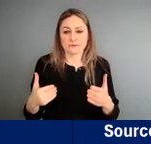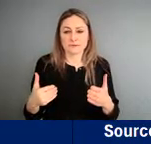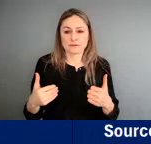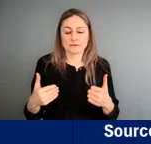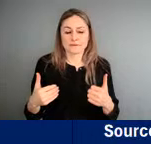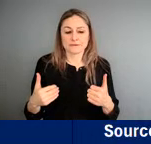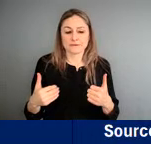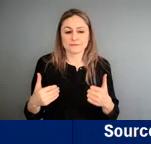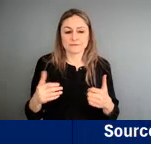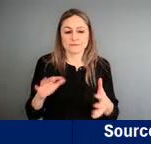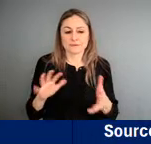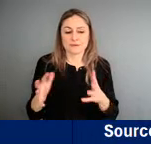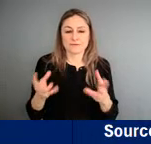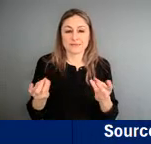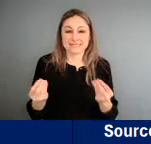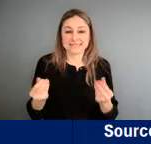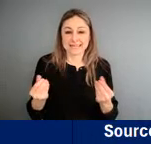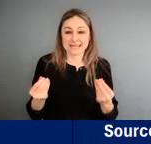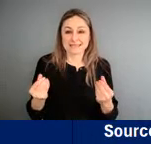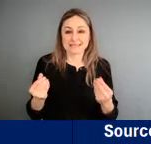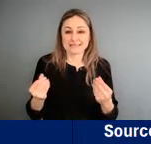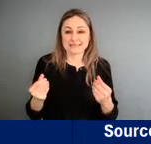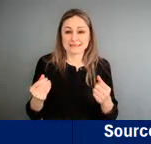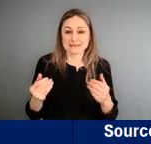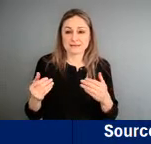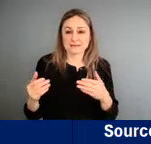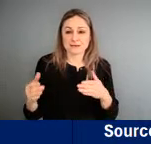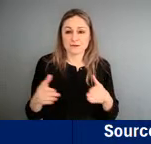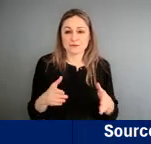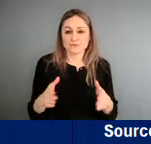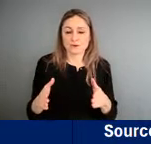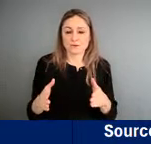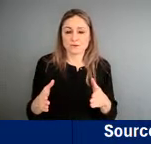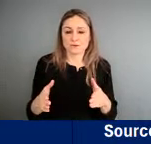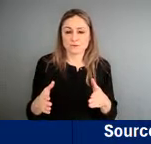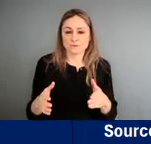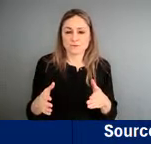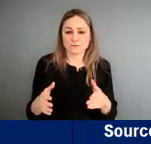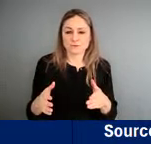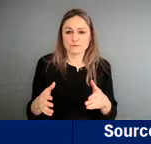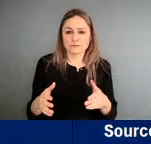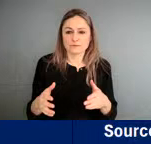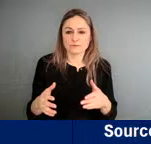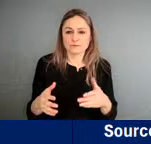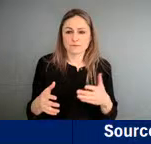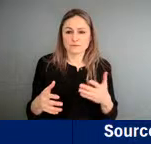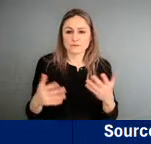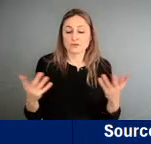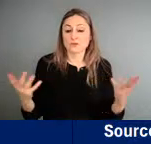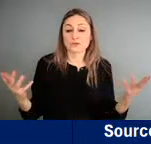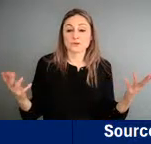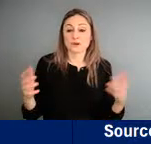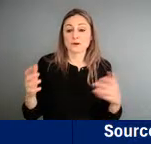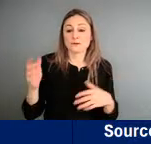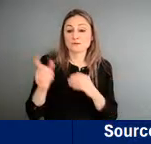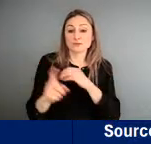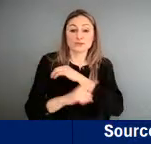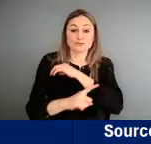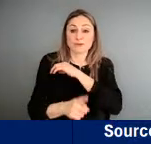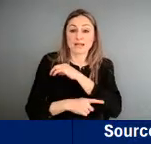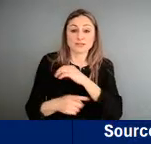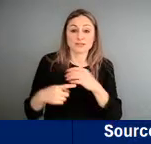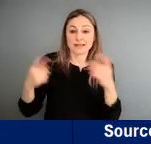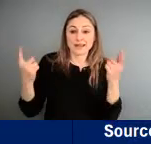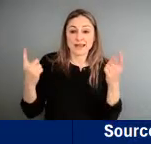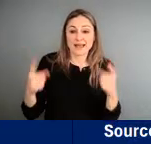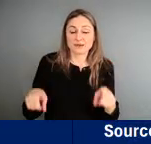idea of sanding of the roadway would not transfer. Okay. Lofting trash, which of course occurs, certainly